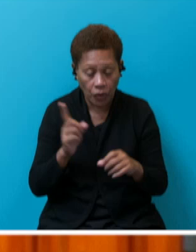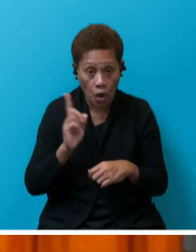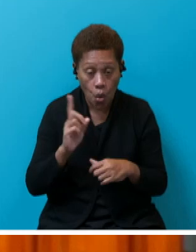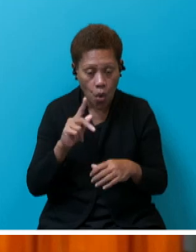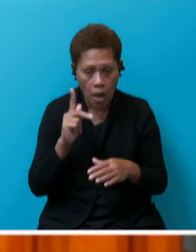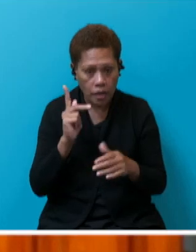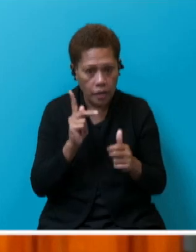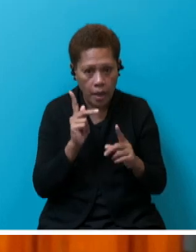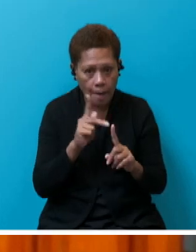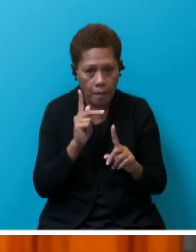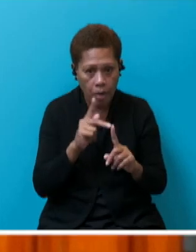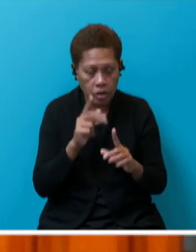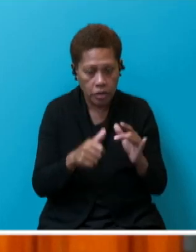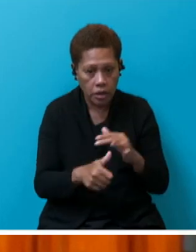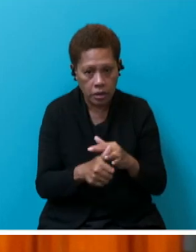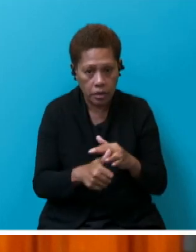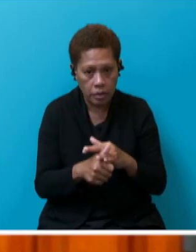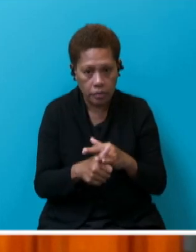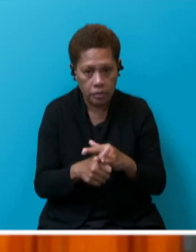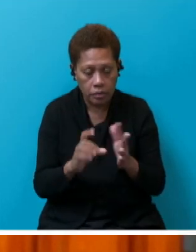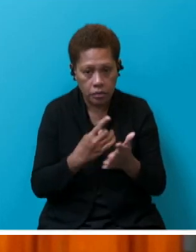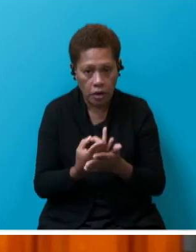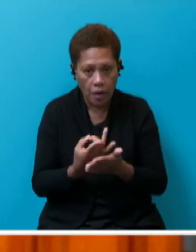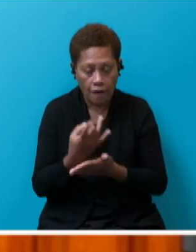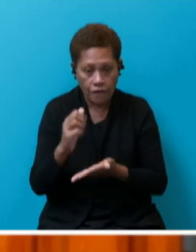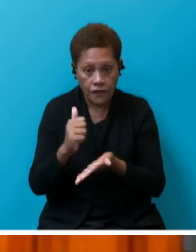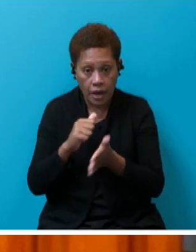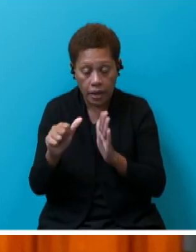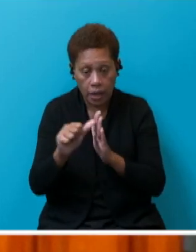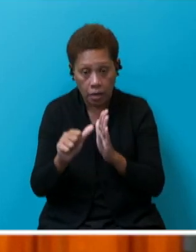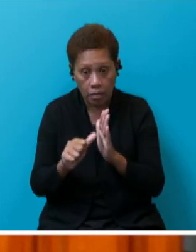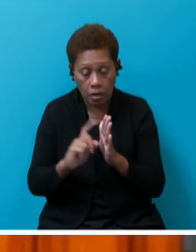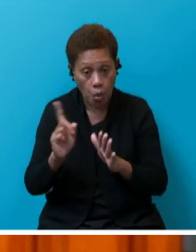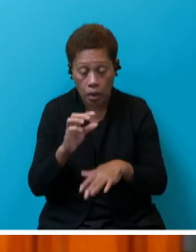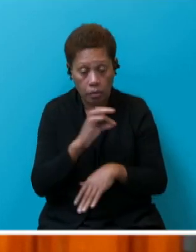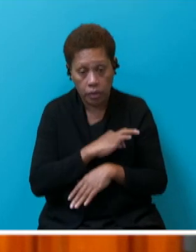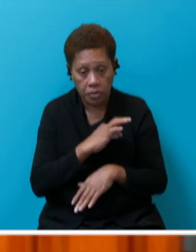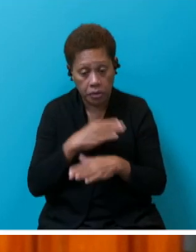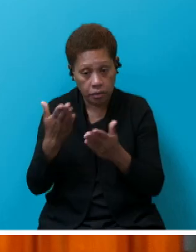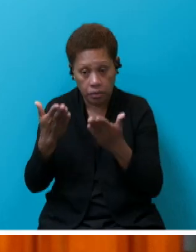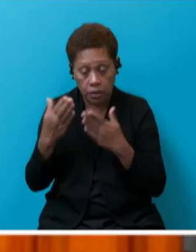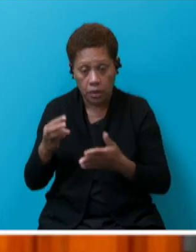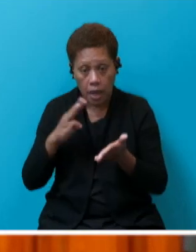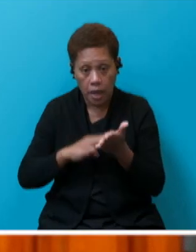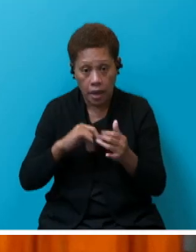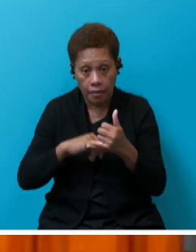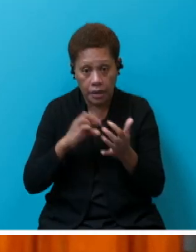purpose of the Access to Business Funding Act and what benefits it will bring to the MSMEs? Thank